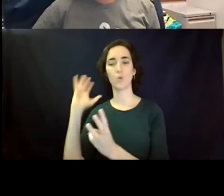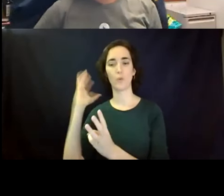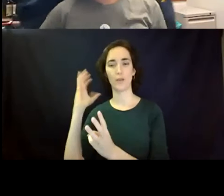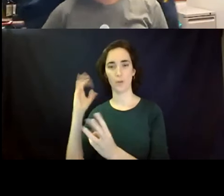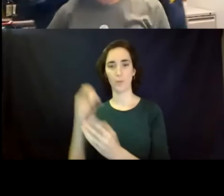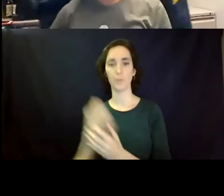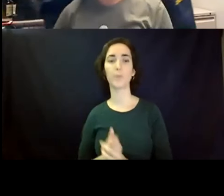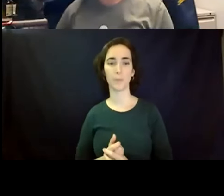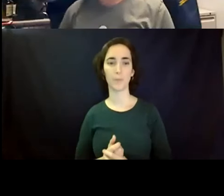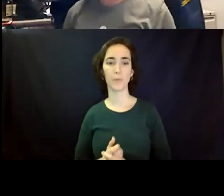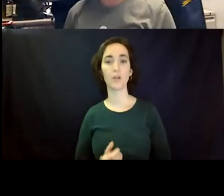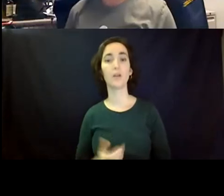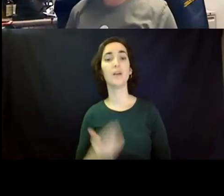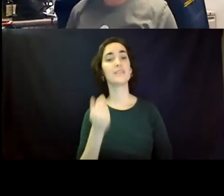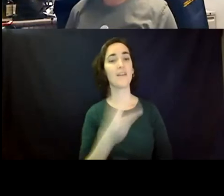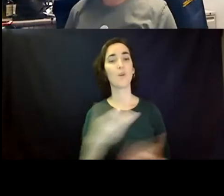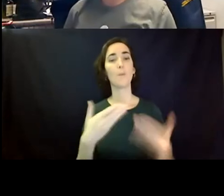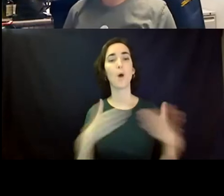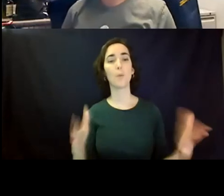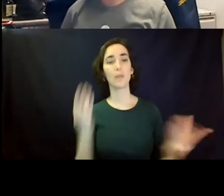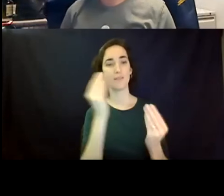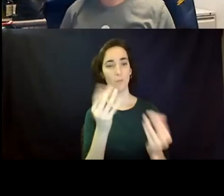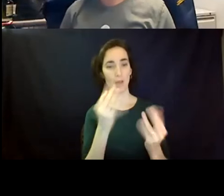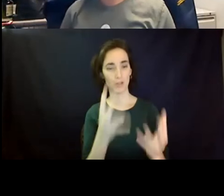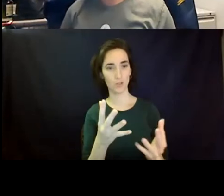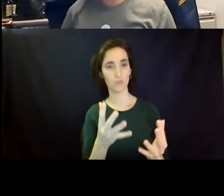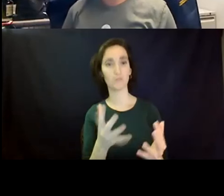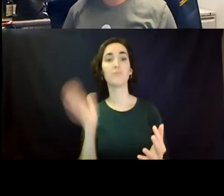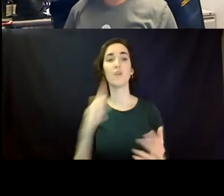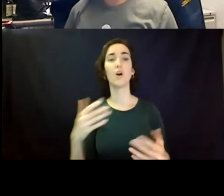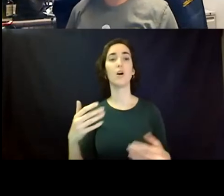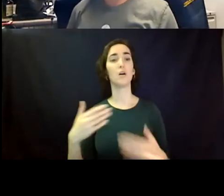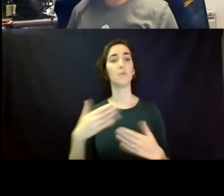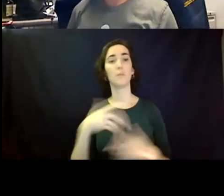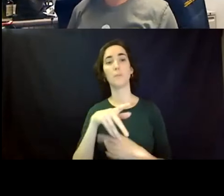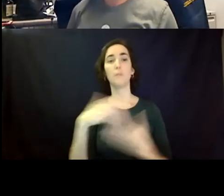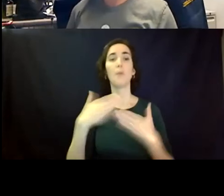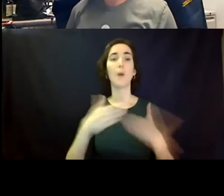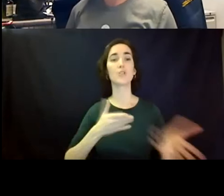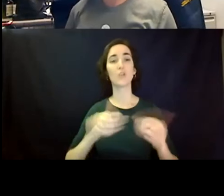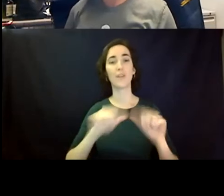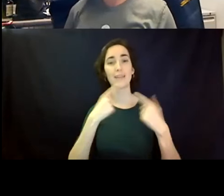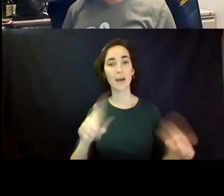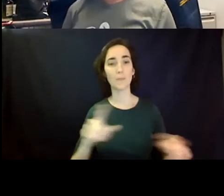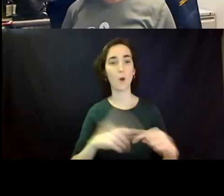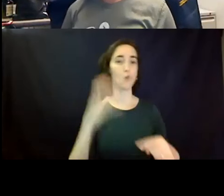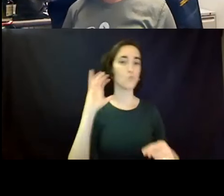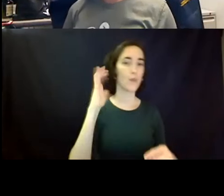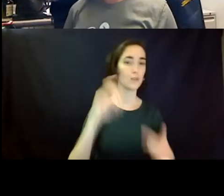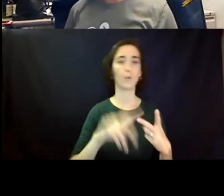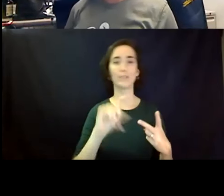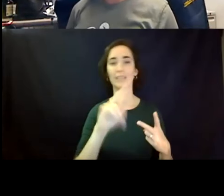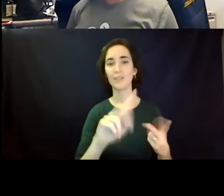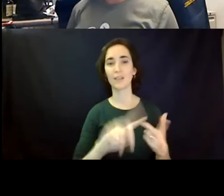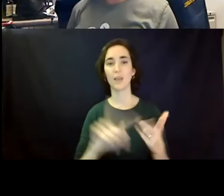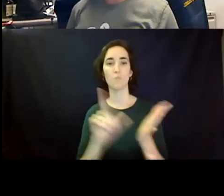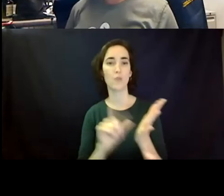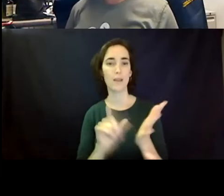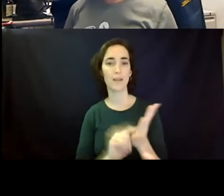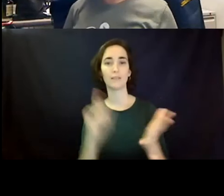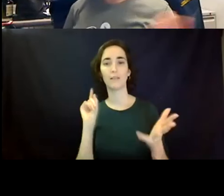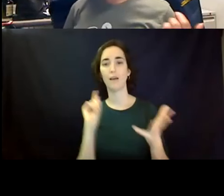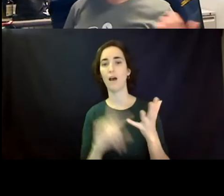We also have several public information. We've had public service announcements, radio, television, print. We get a lot